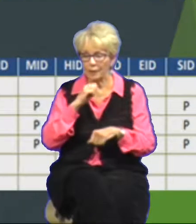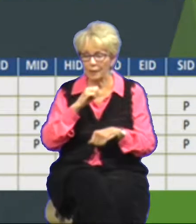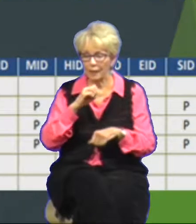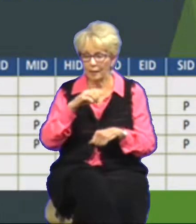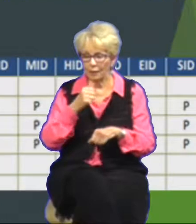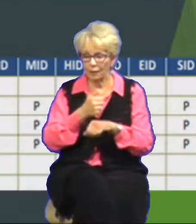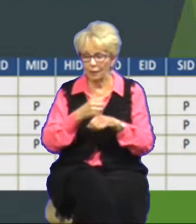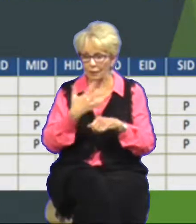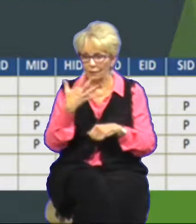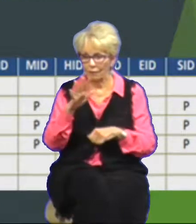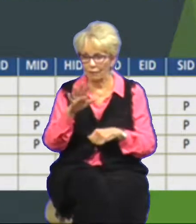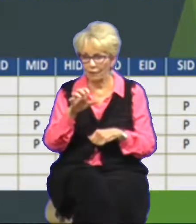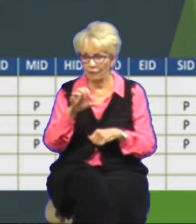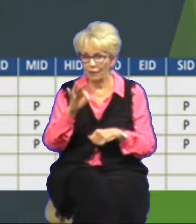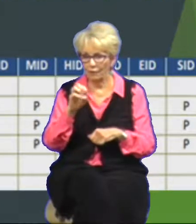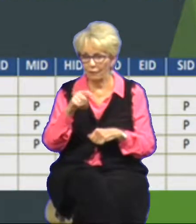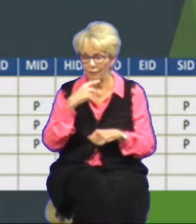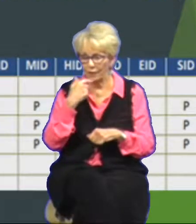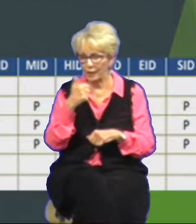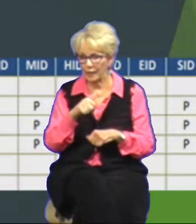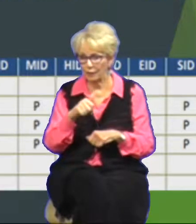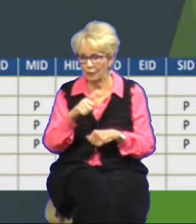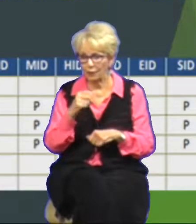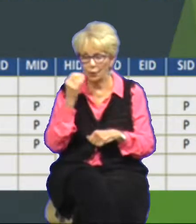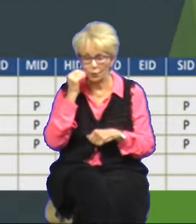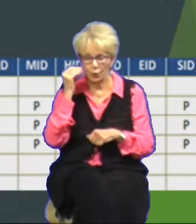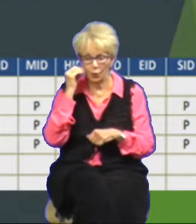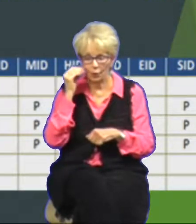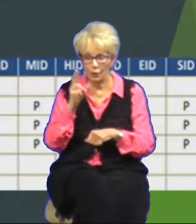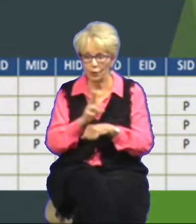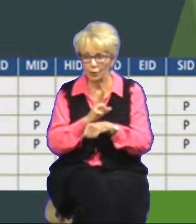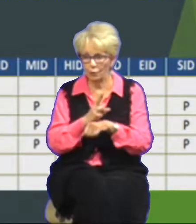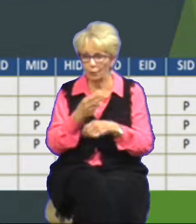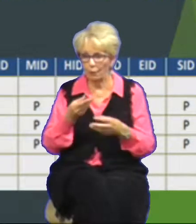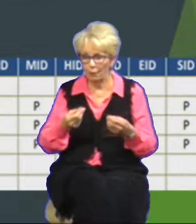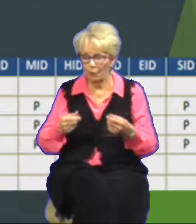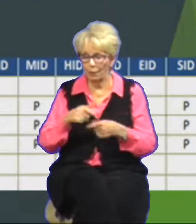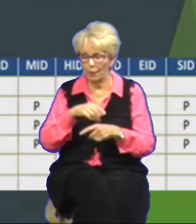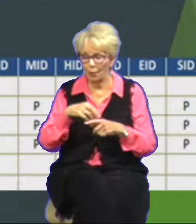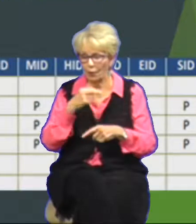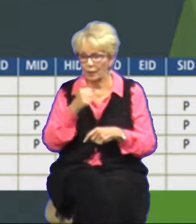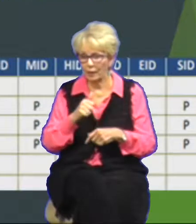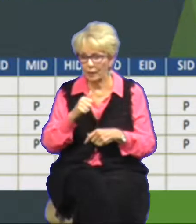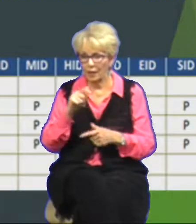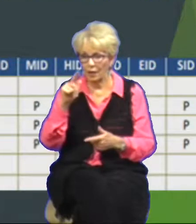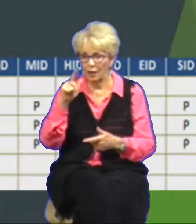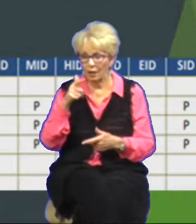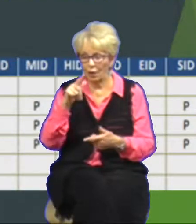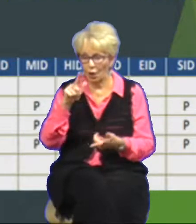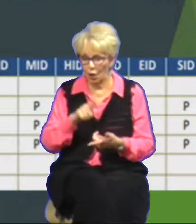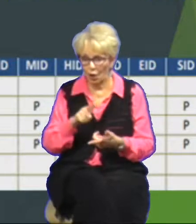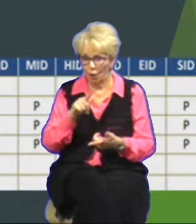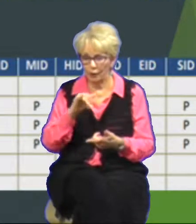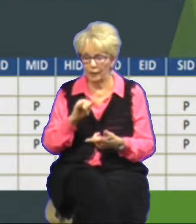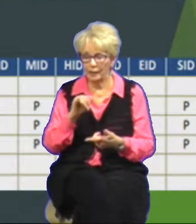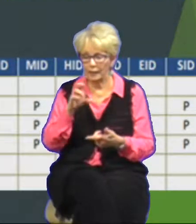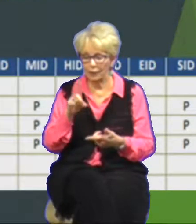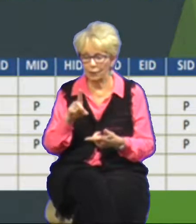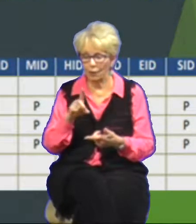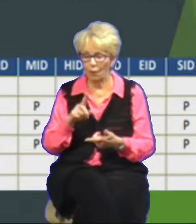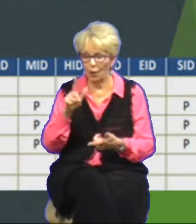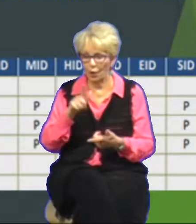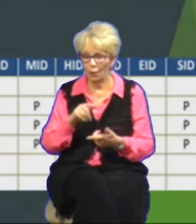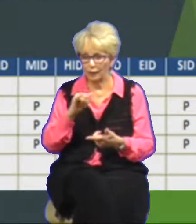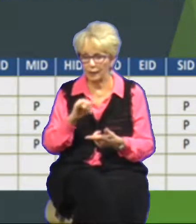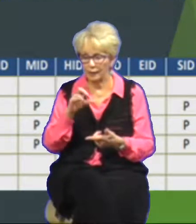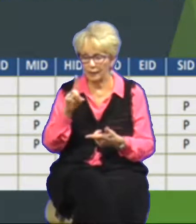located within 500 feet of any residentially used property or any low intensity district or medium intensity district